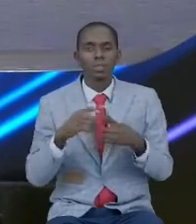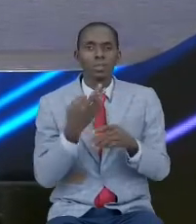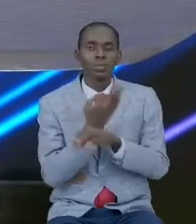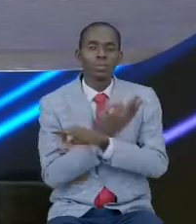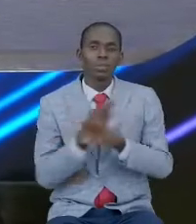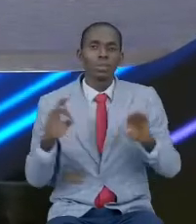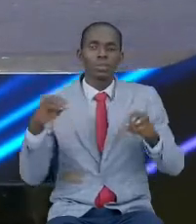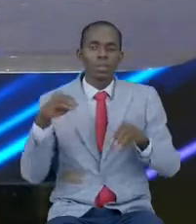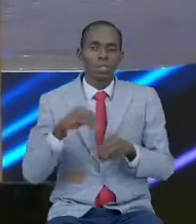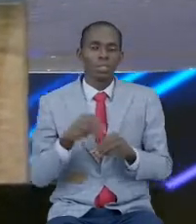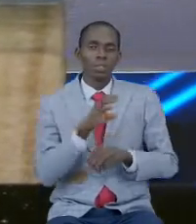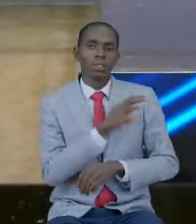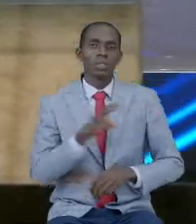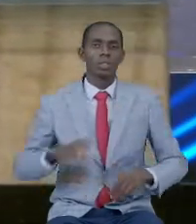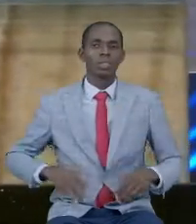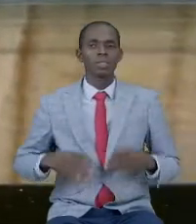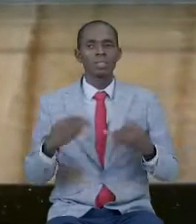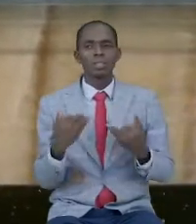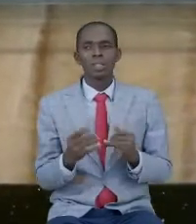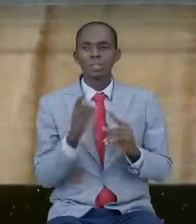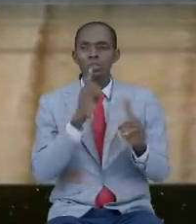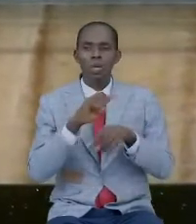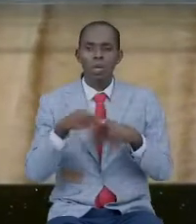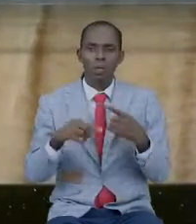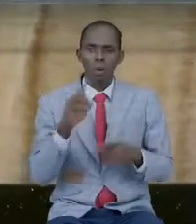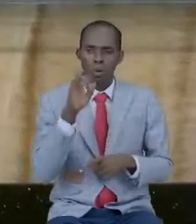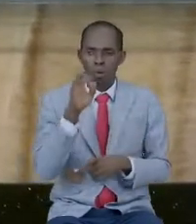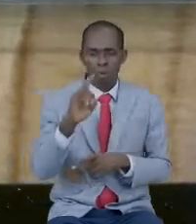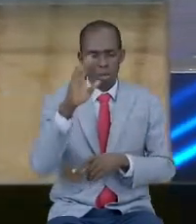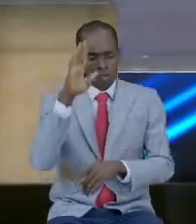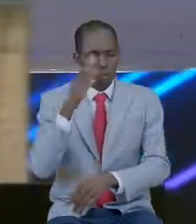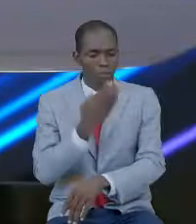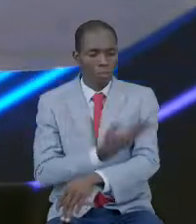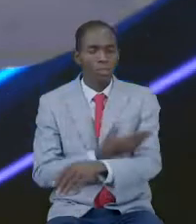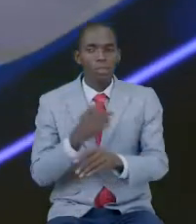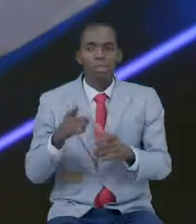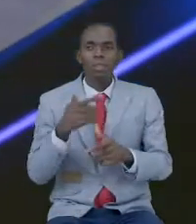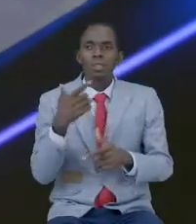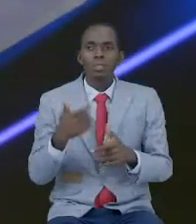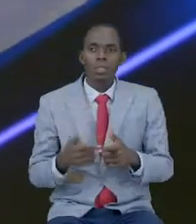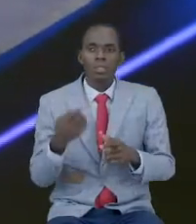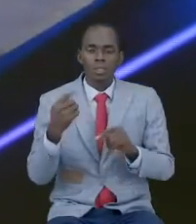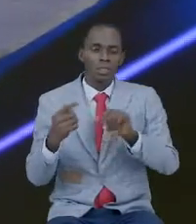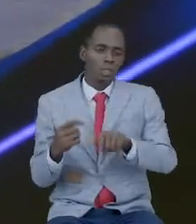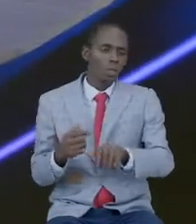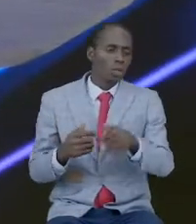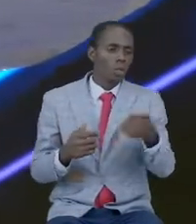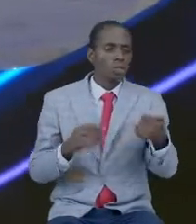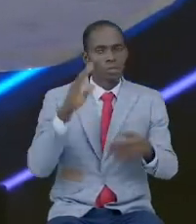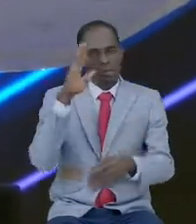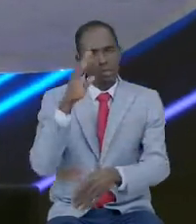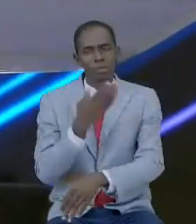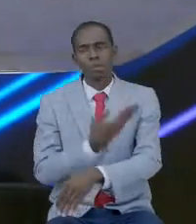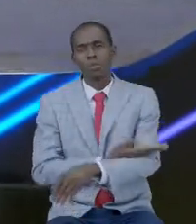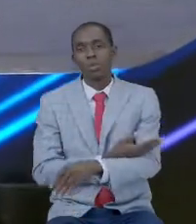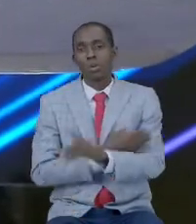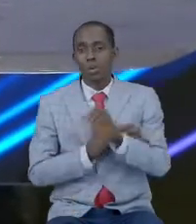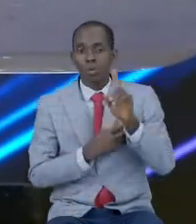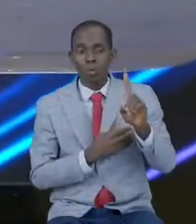talks about one son, then the other son. One